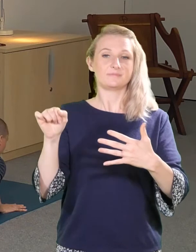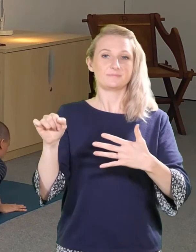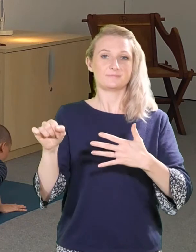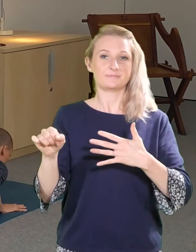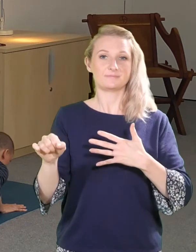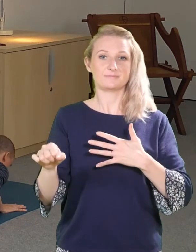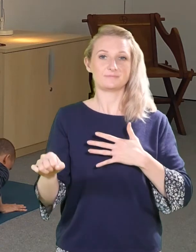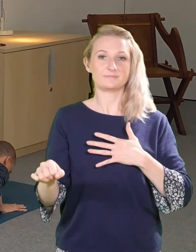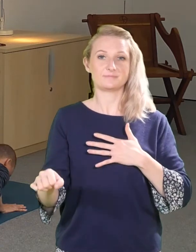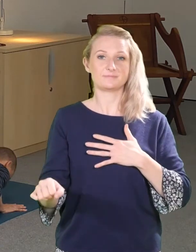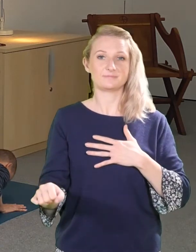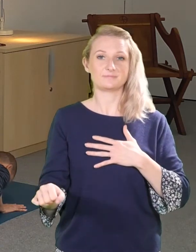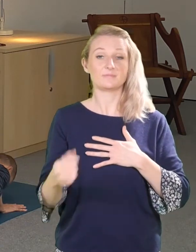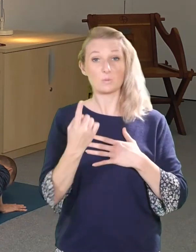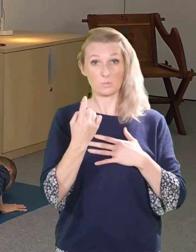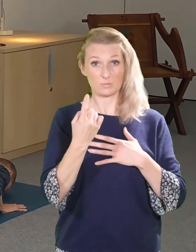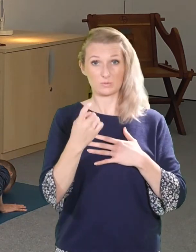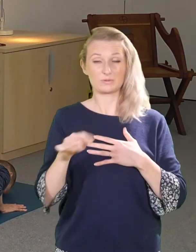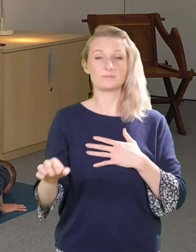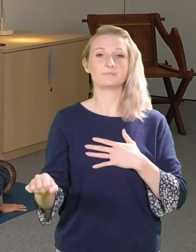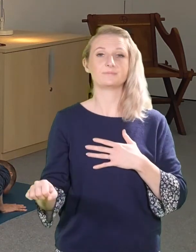Exhale, come down. One more time.